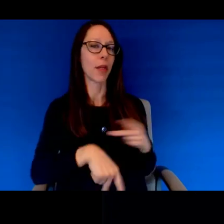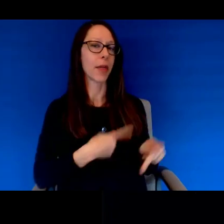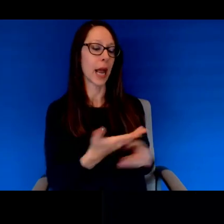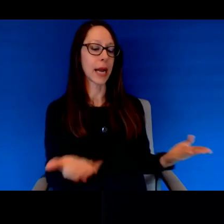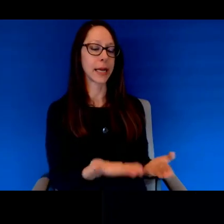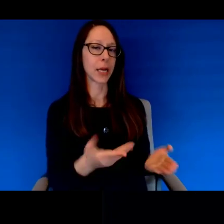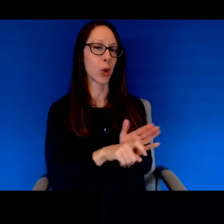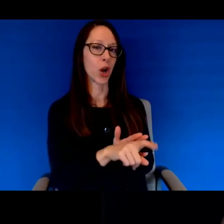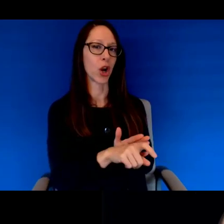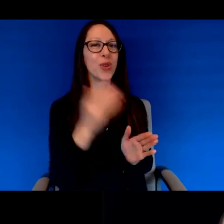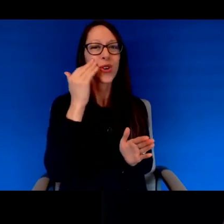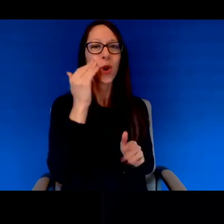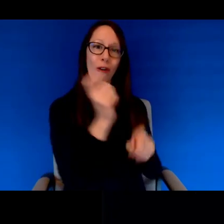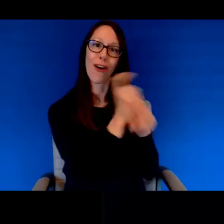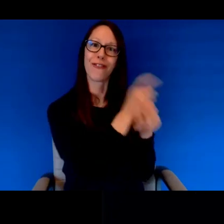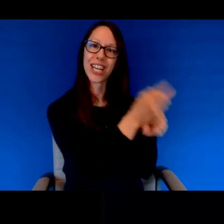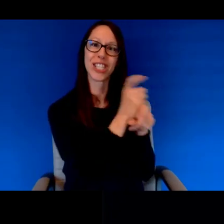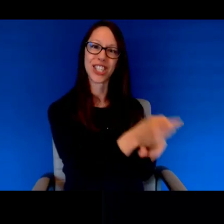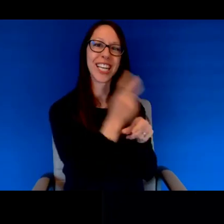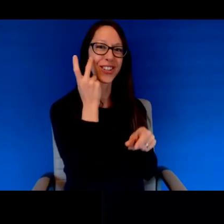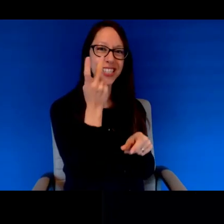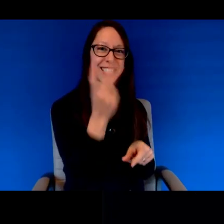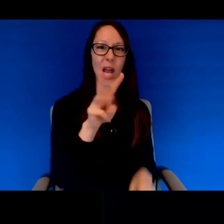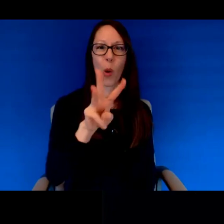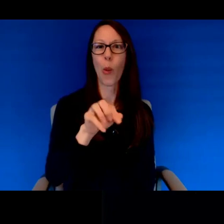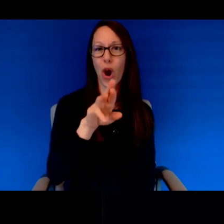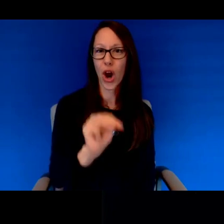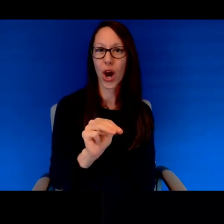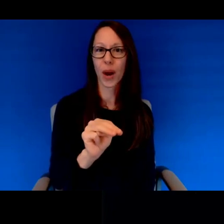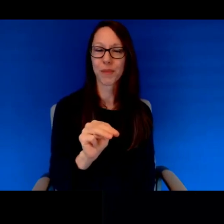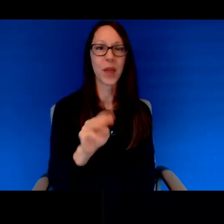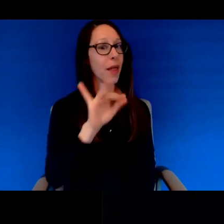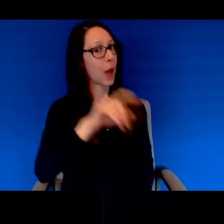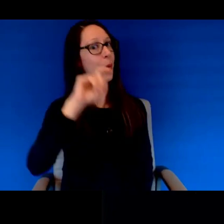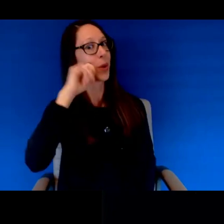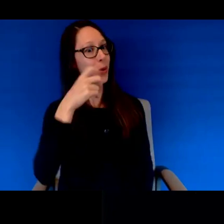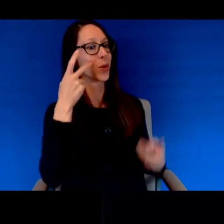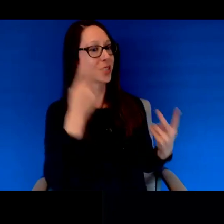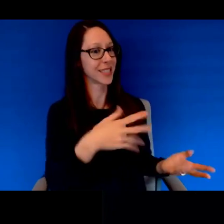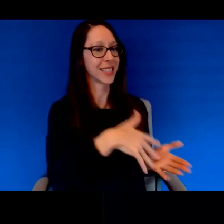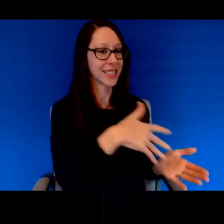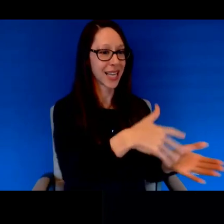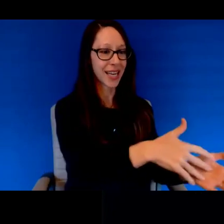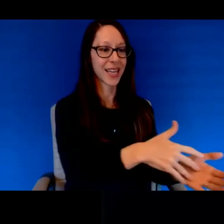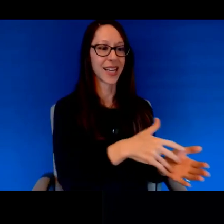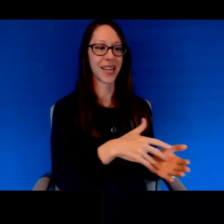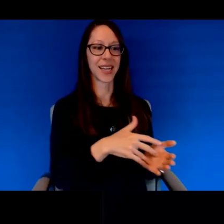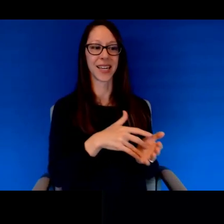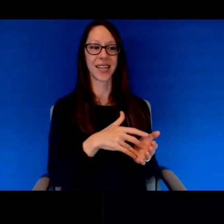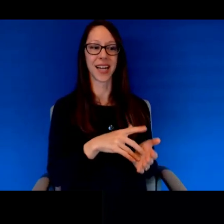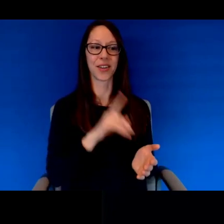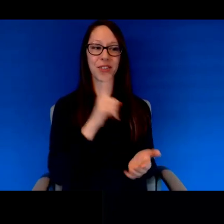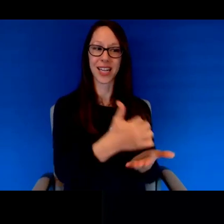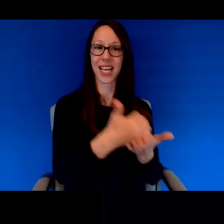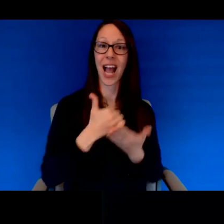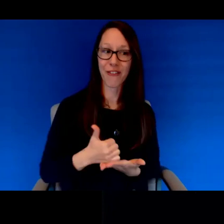fishing or that you see on cartoons. Yeah, It would be a really cool thing to study, and it would be really